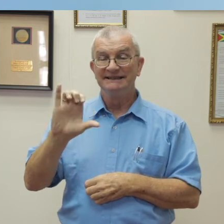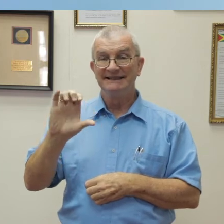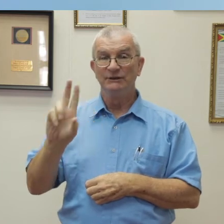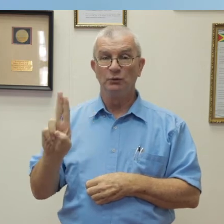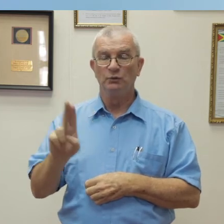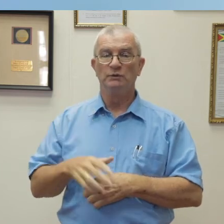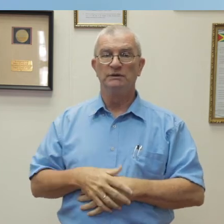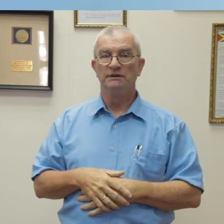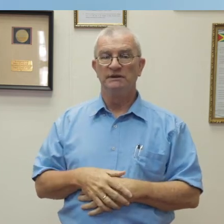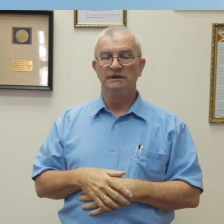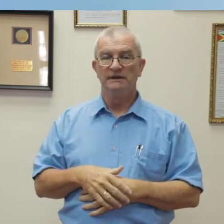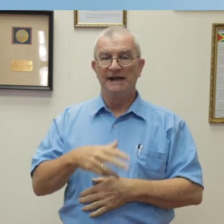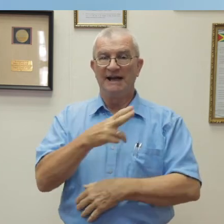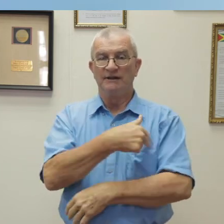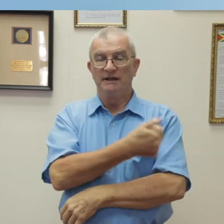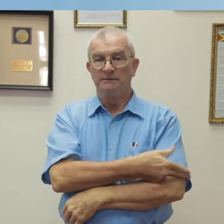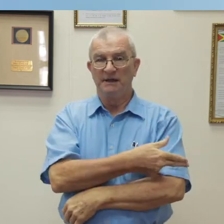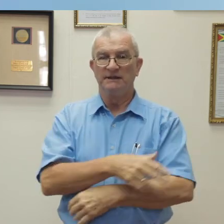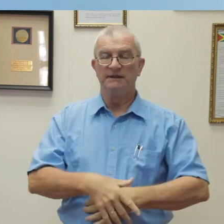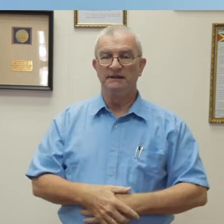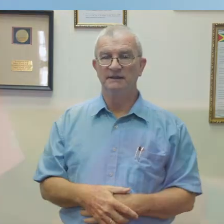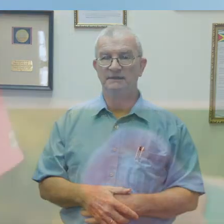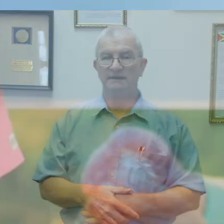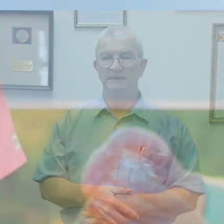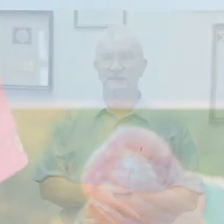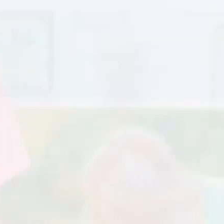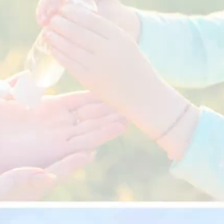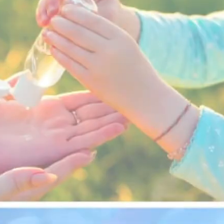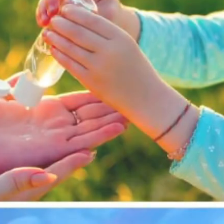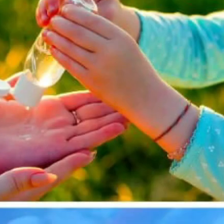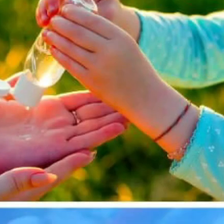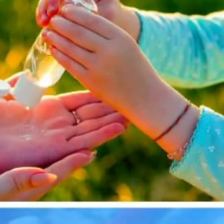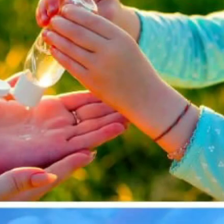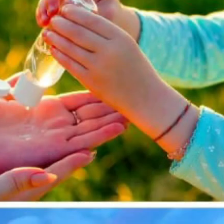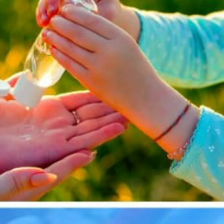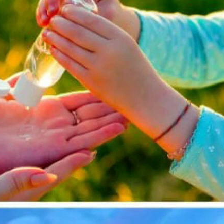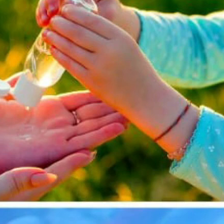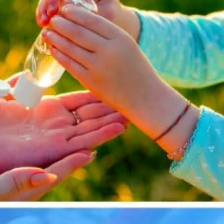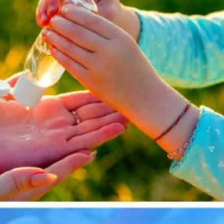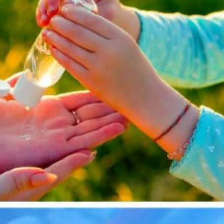unit at Georgetown Public Hospital Corporation.